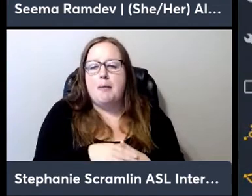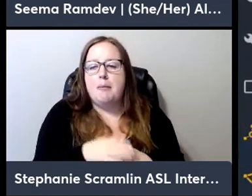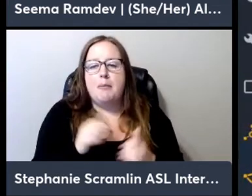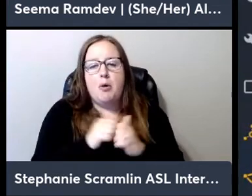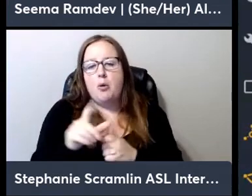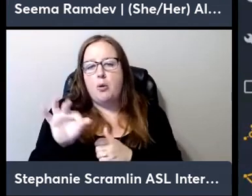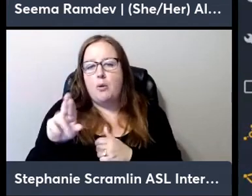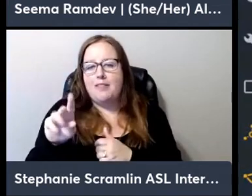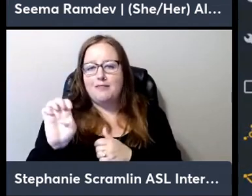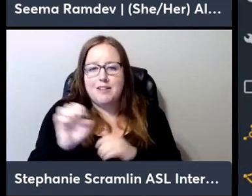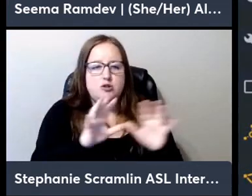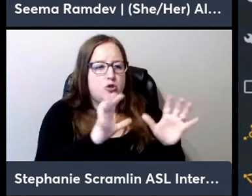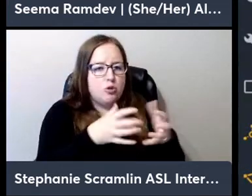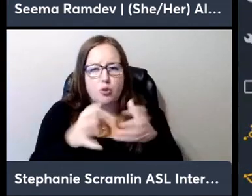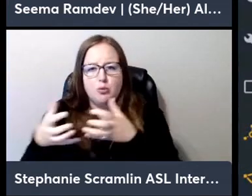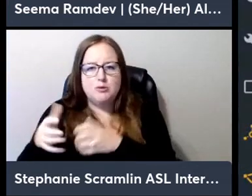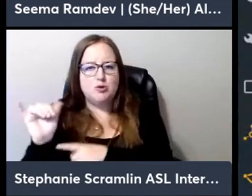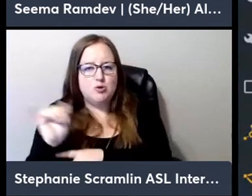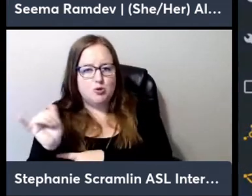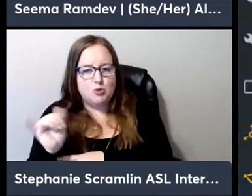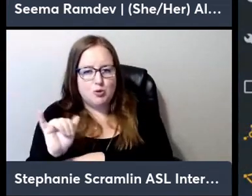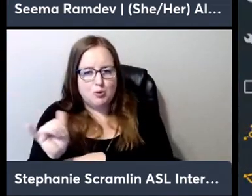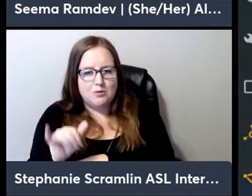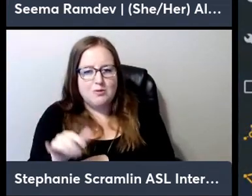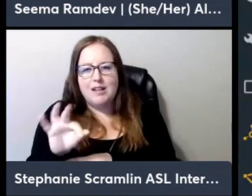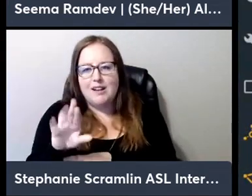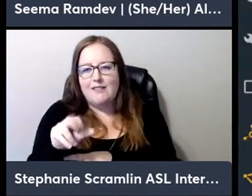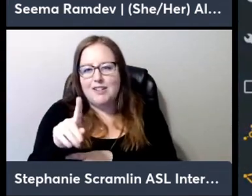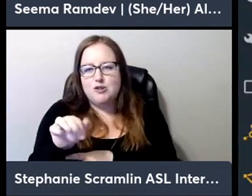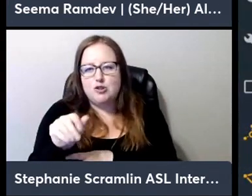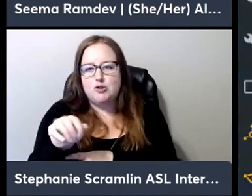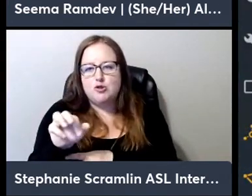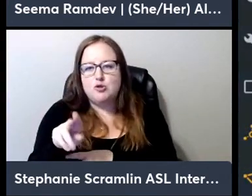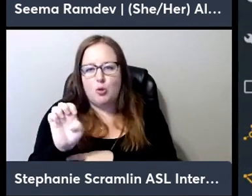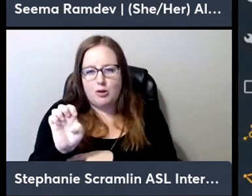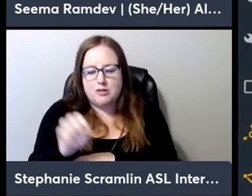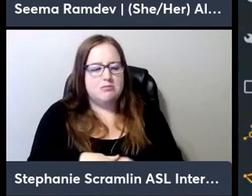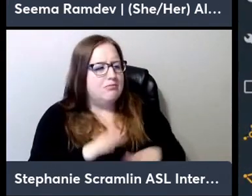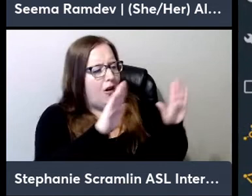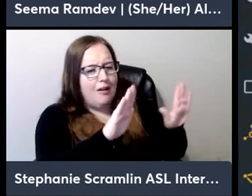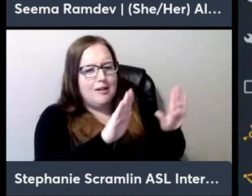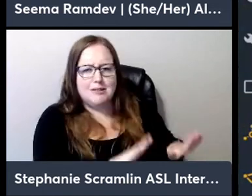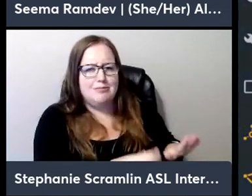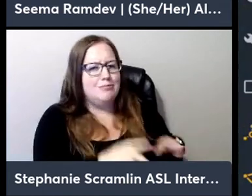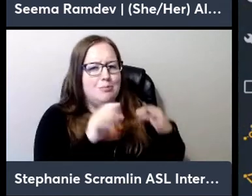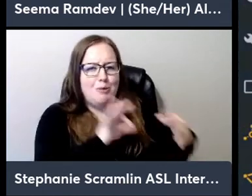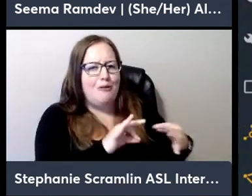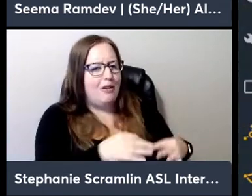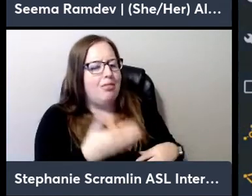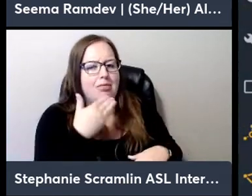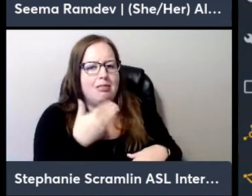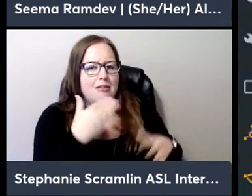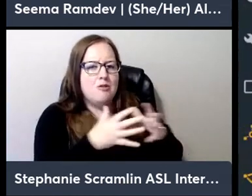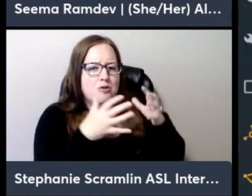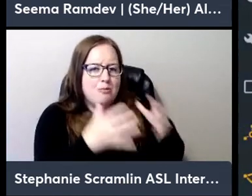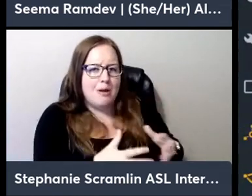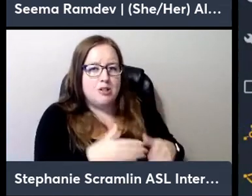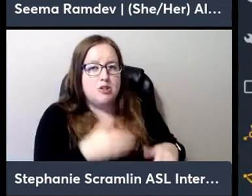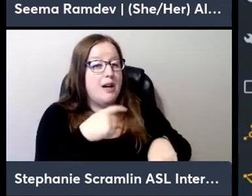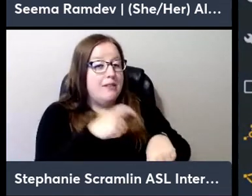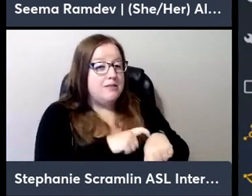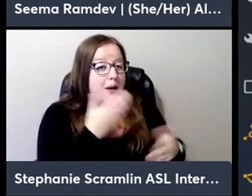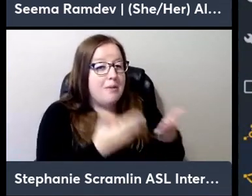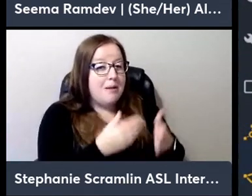feature groups in the mix, and feature stores in the mix. So those are two Awesome. good places. That's perfect. Appreciate that. And I think we have time for maybe